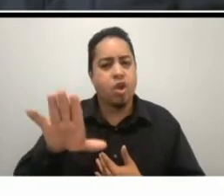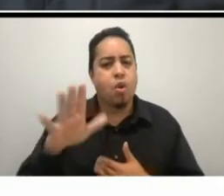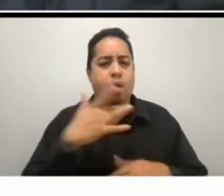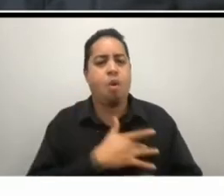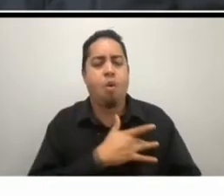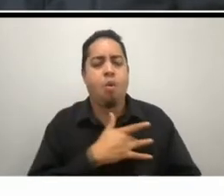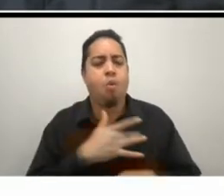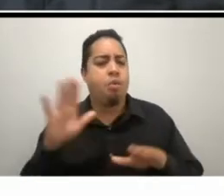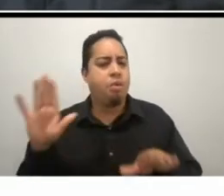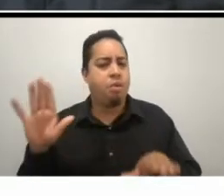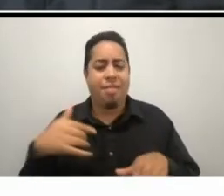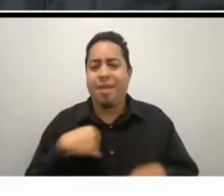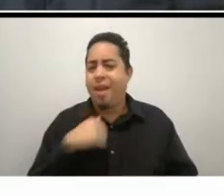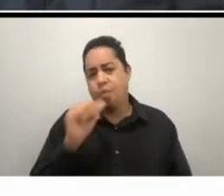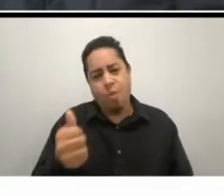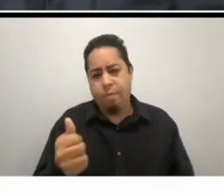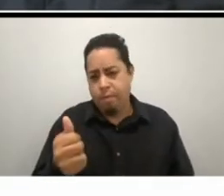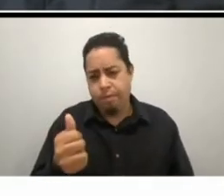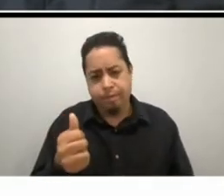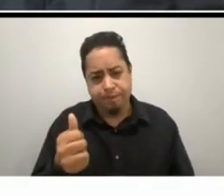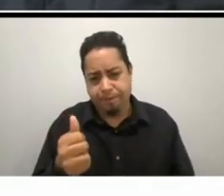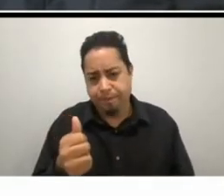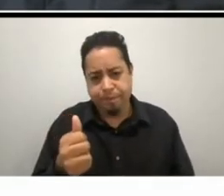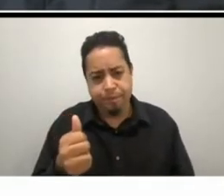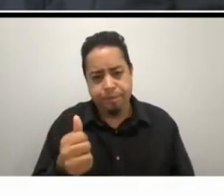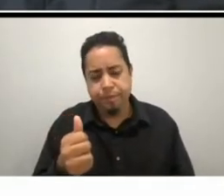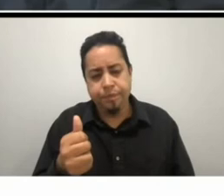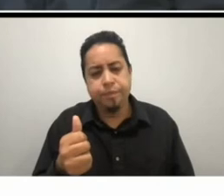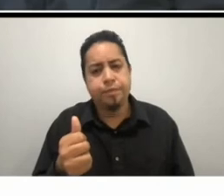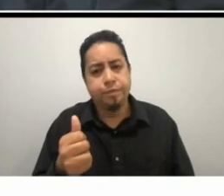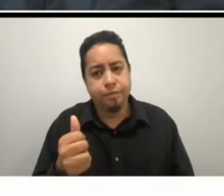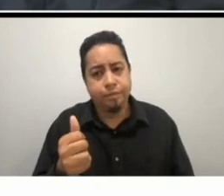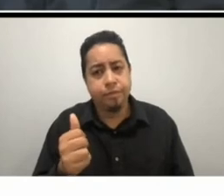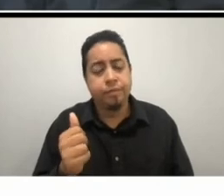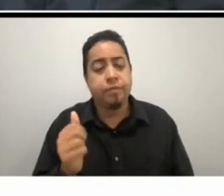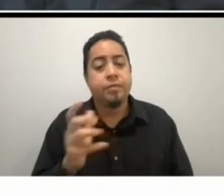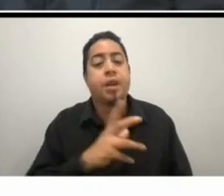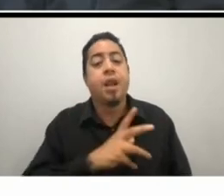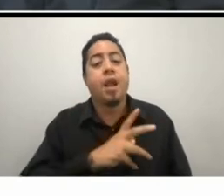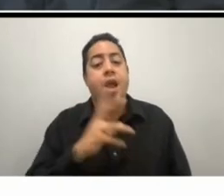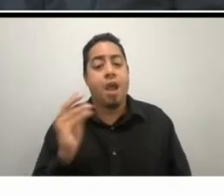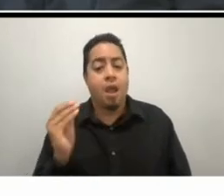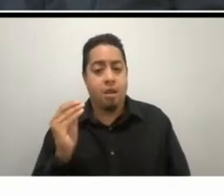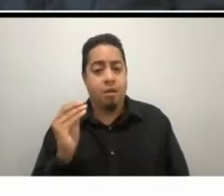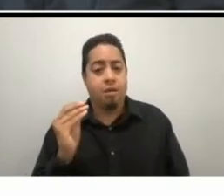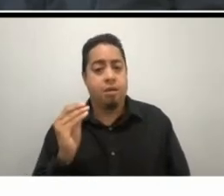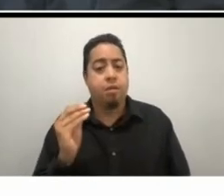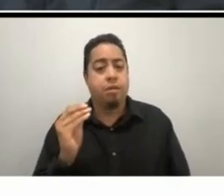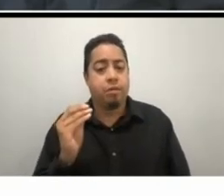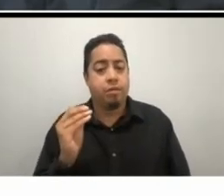I will not do that. And on more than